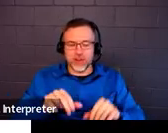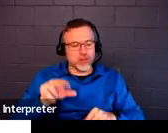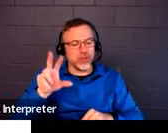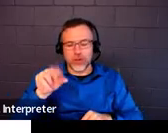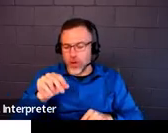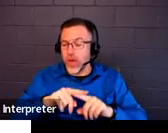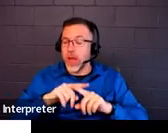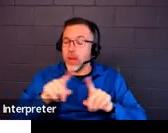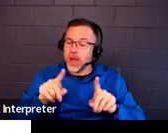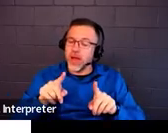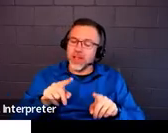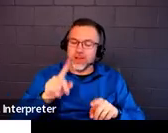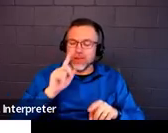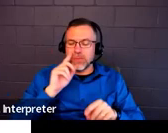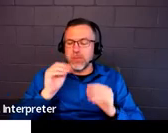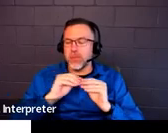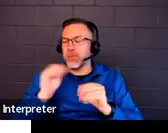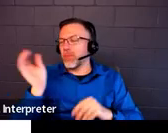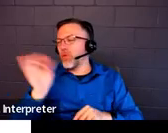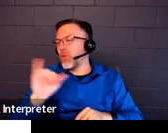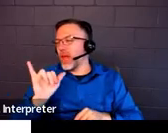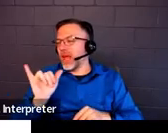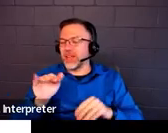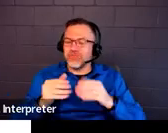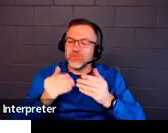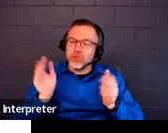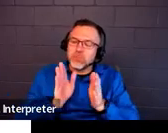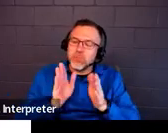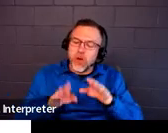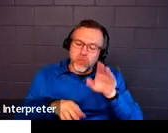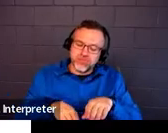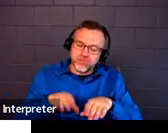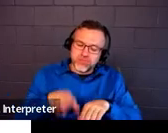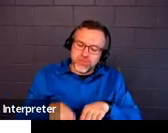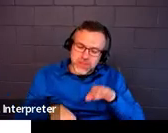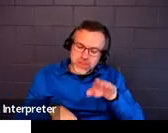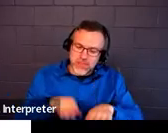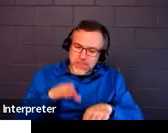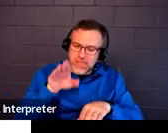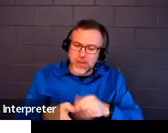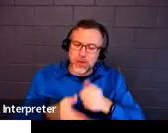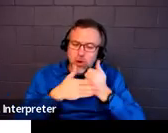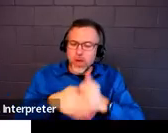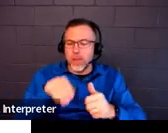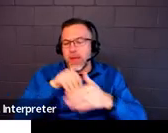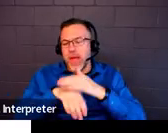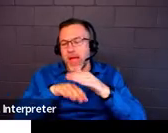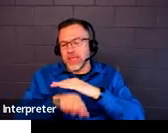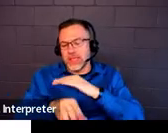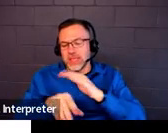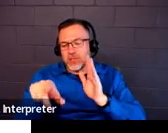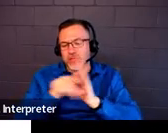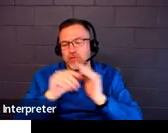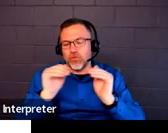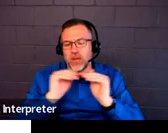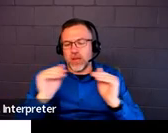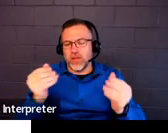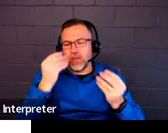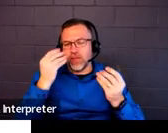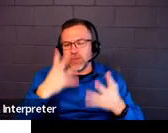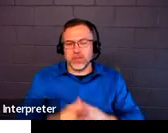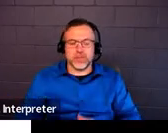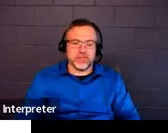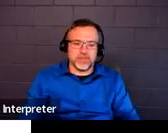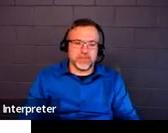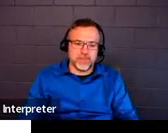support these student population in accessing grade level content.